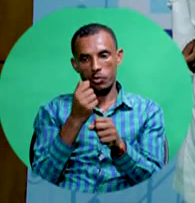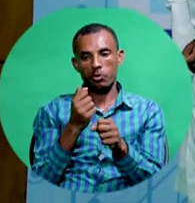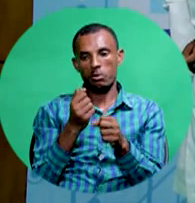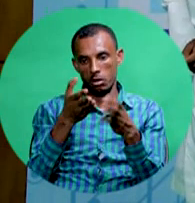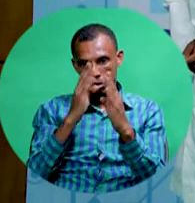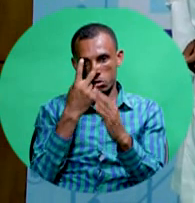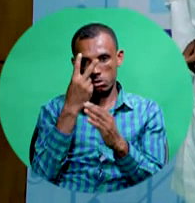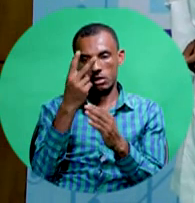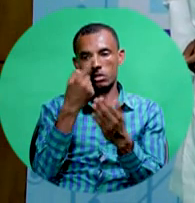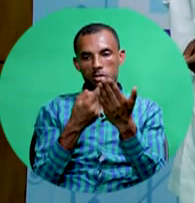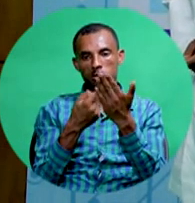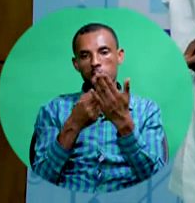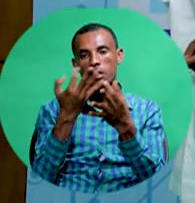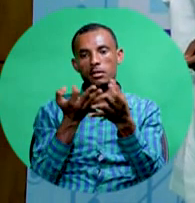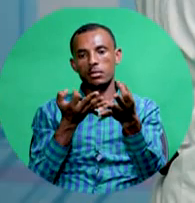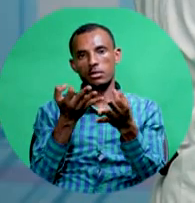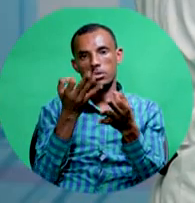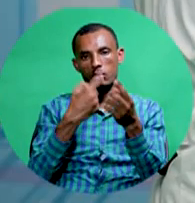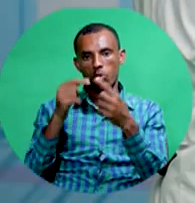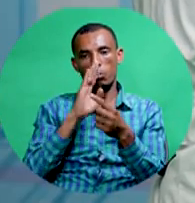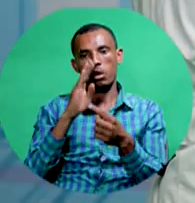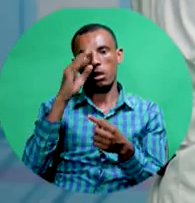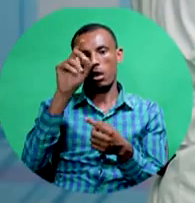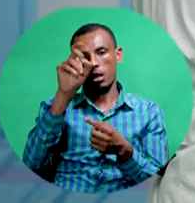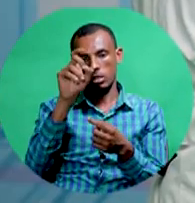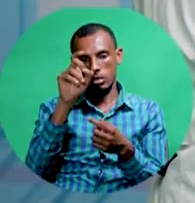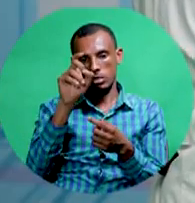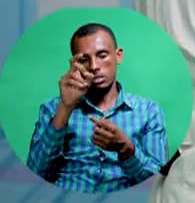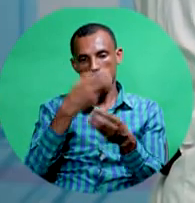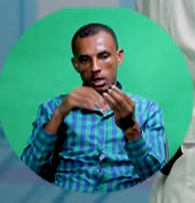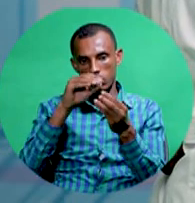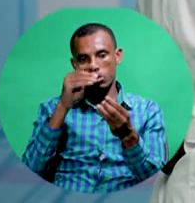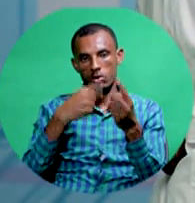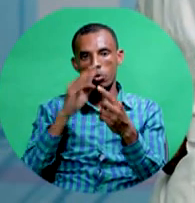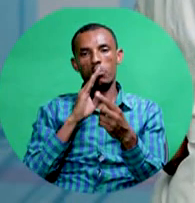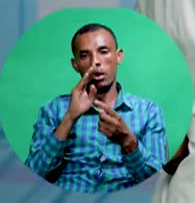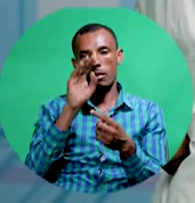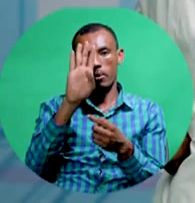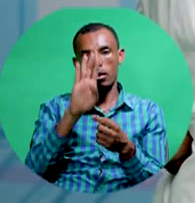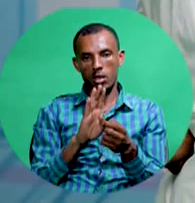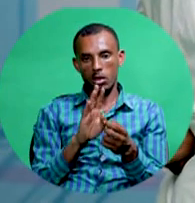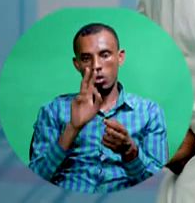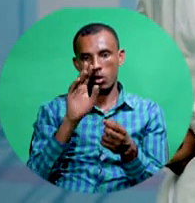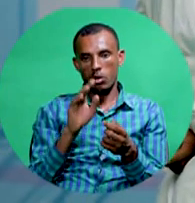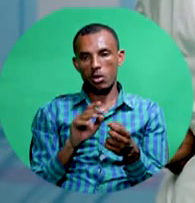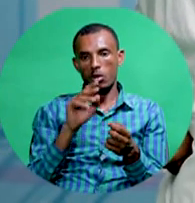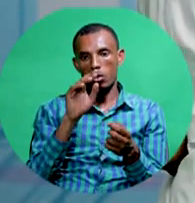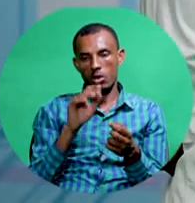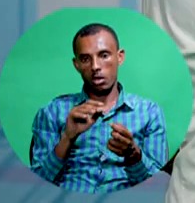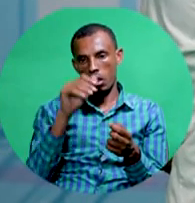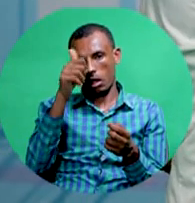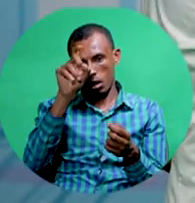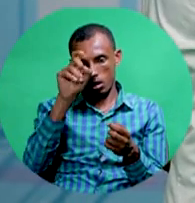let us assume this expression to be ax plus b be u is equal to this ax plus